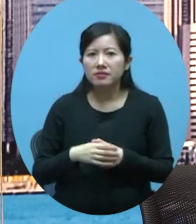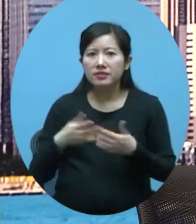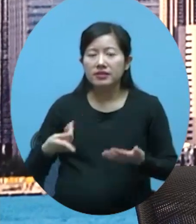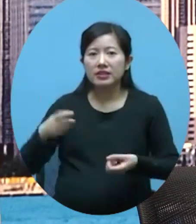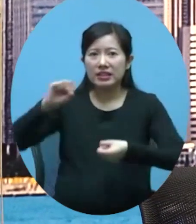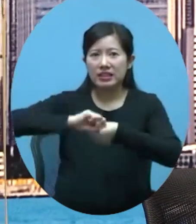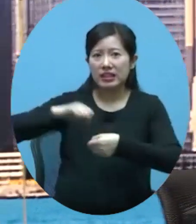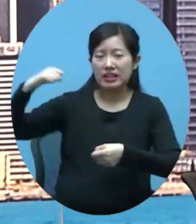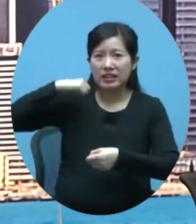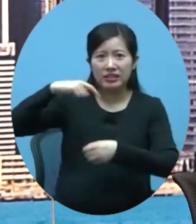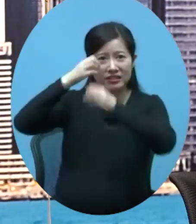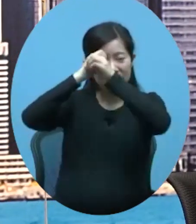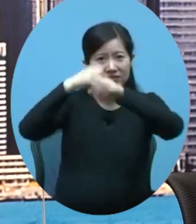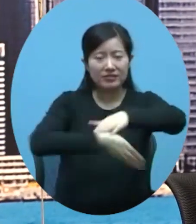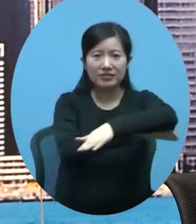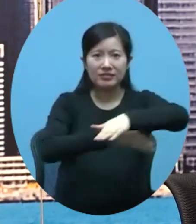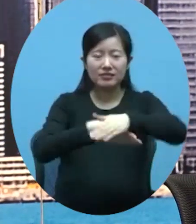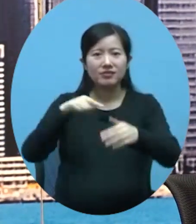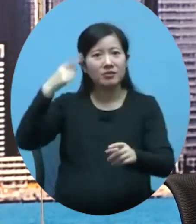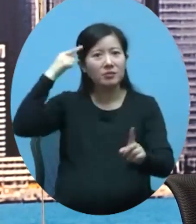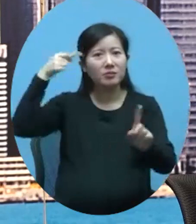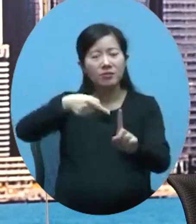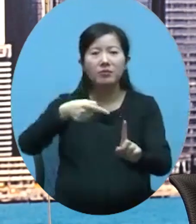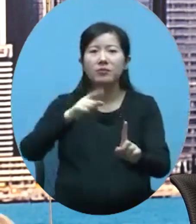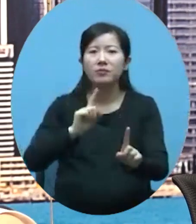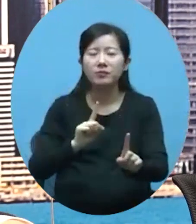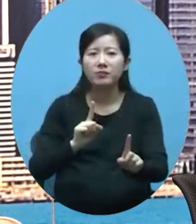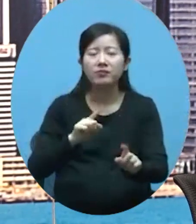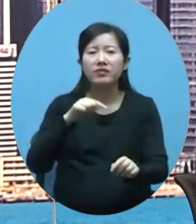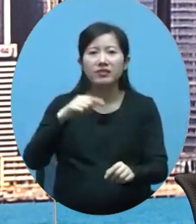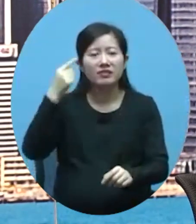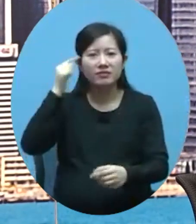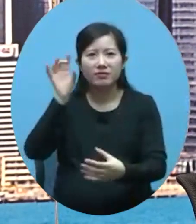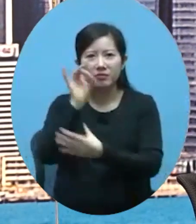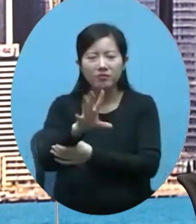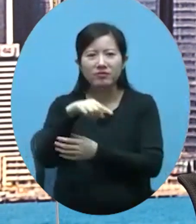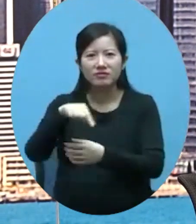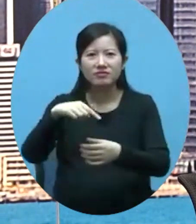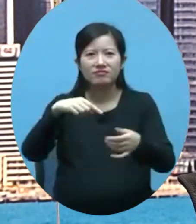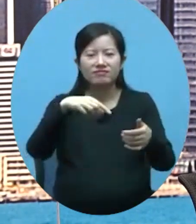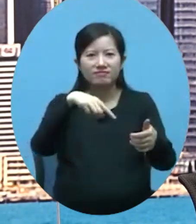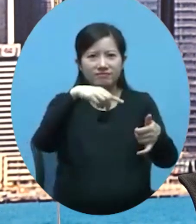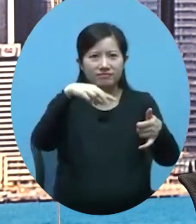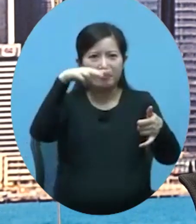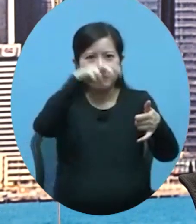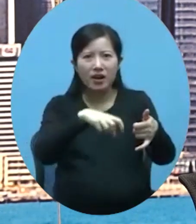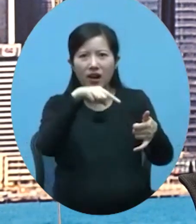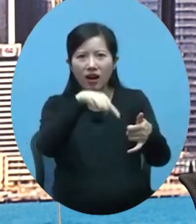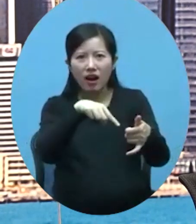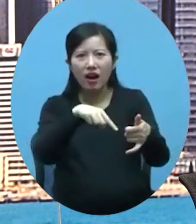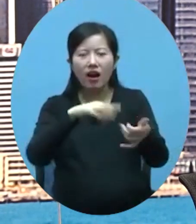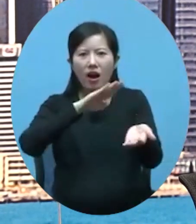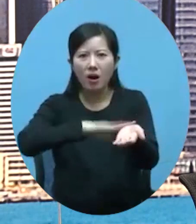of the coronavirus infection patient because when the patient